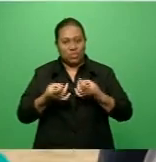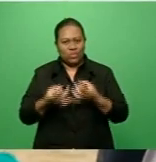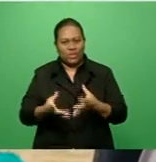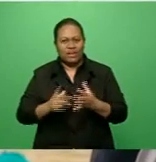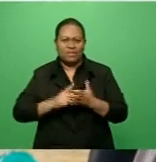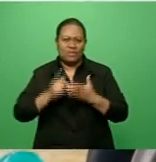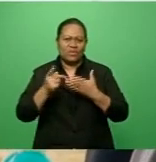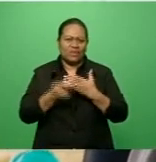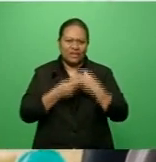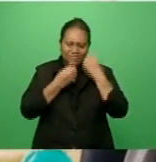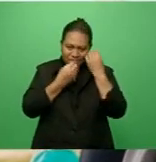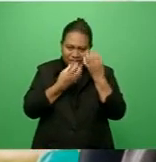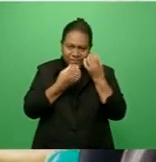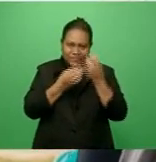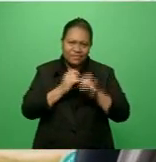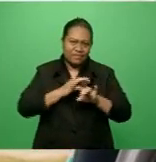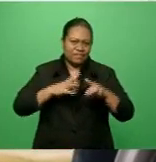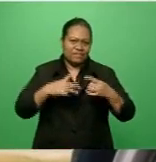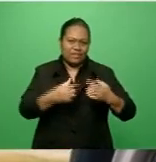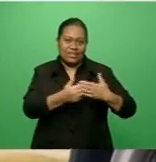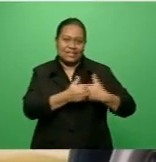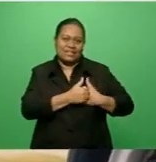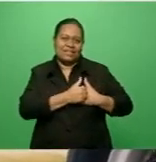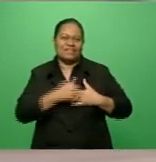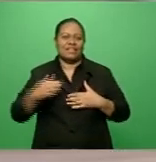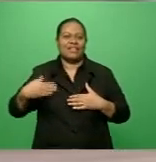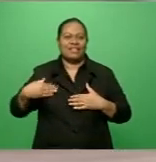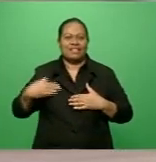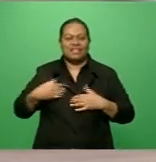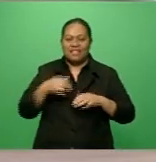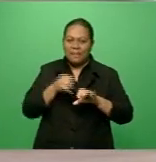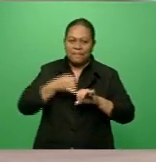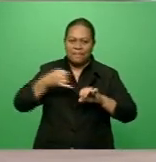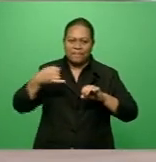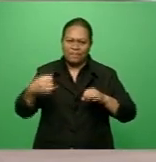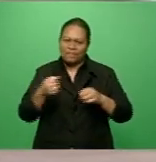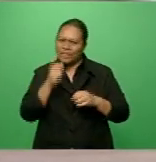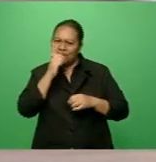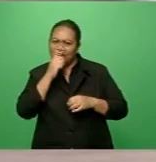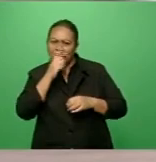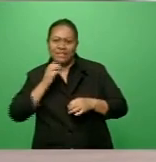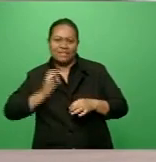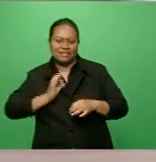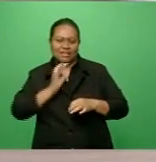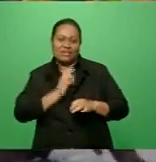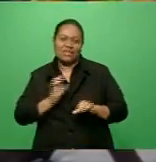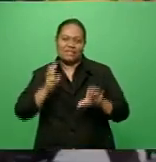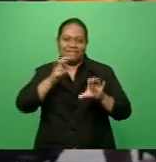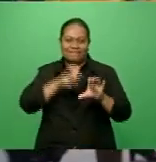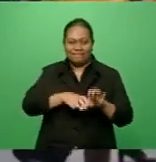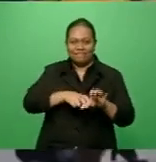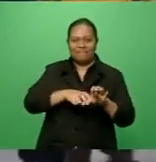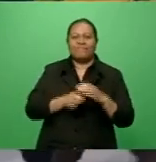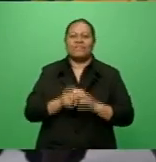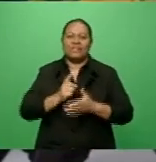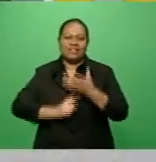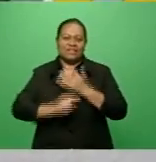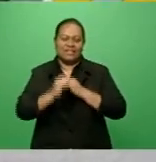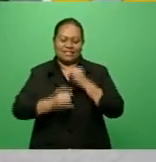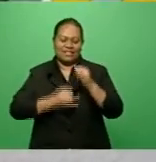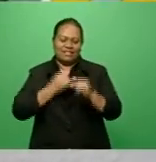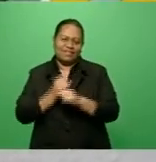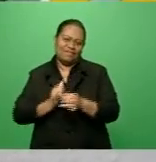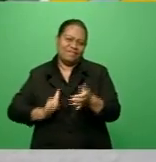details the airline's commitment to safeguarding the health and medical safety of customers and staff once border restrictions ease and international